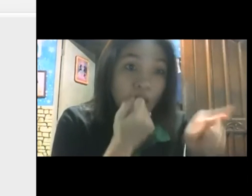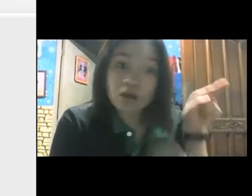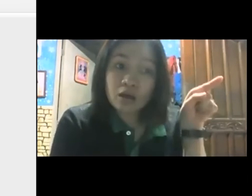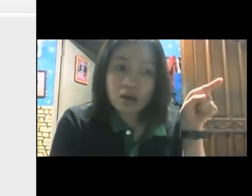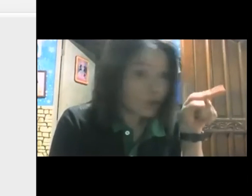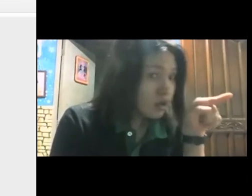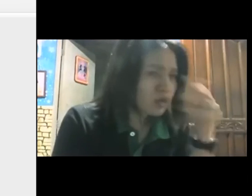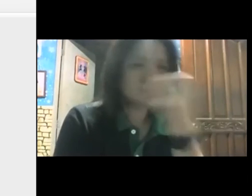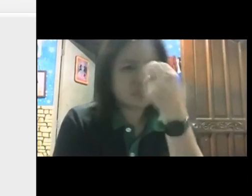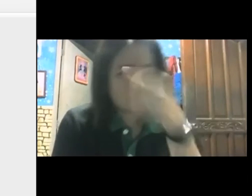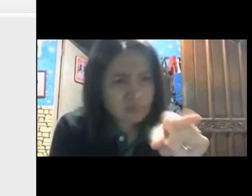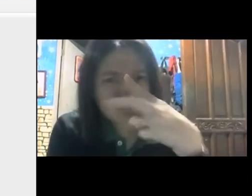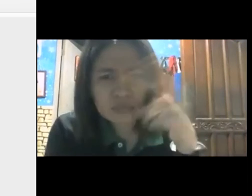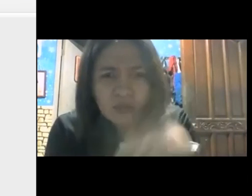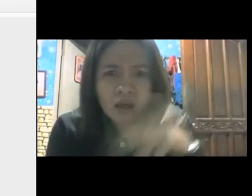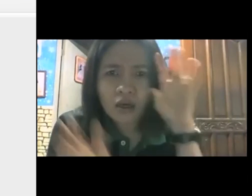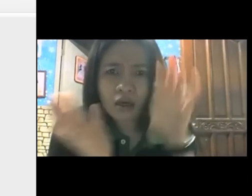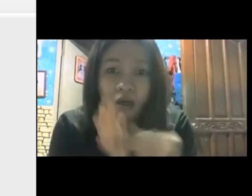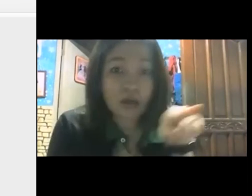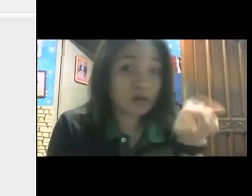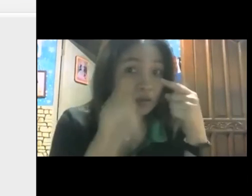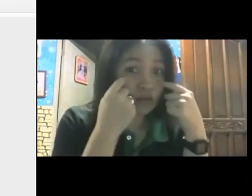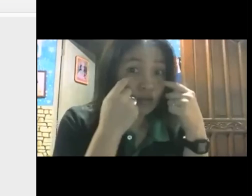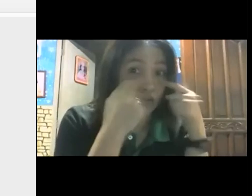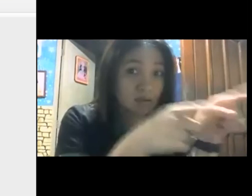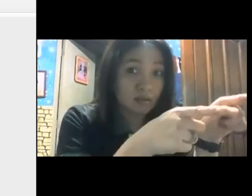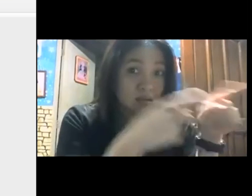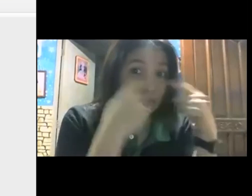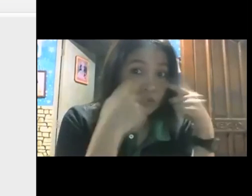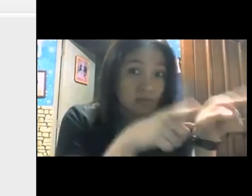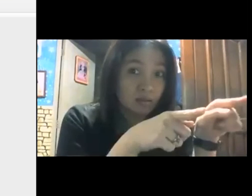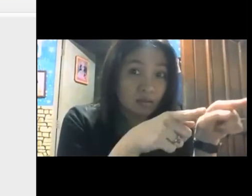it seems like she's looking at,